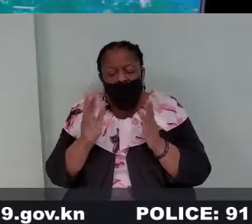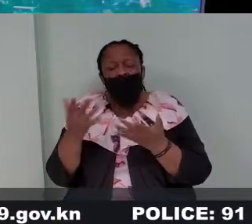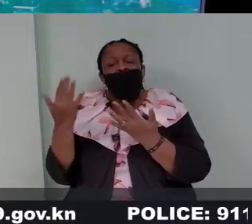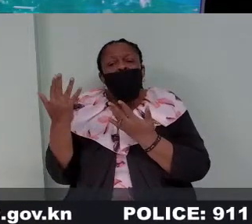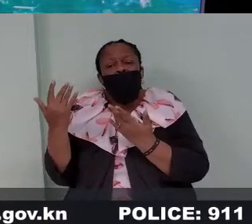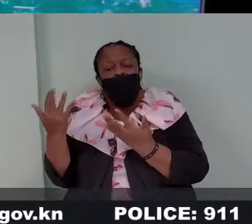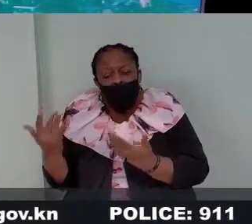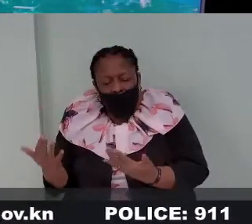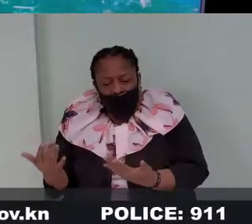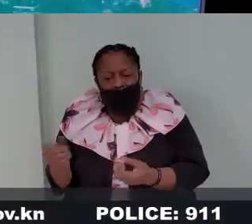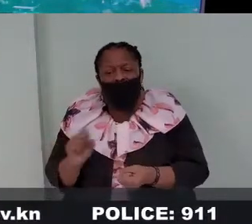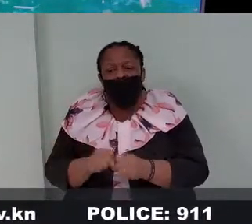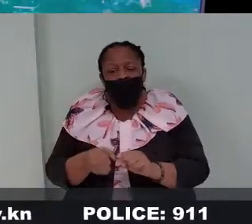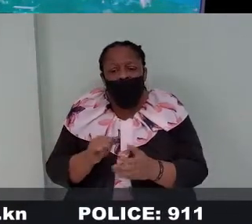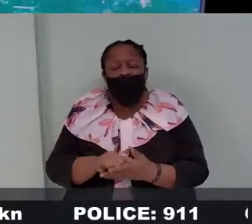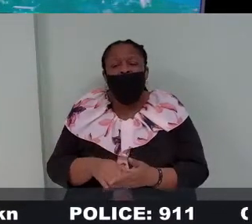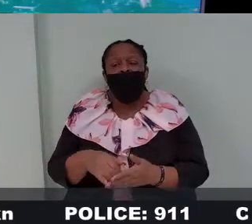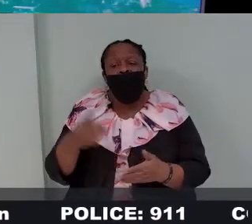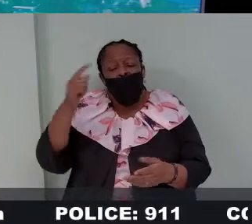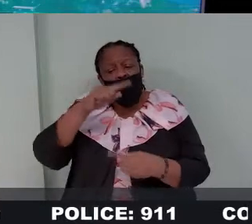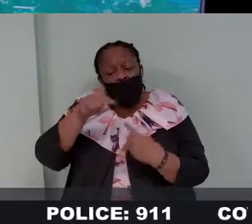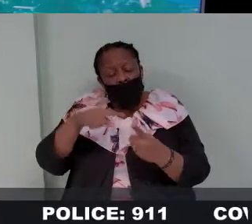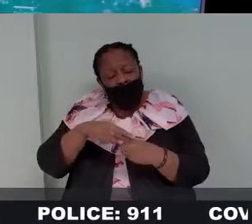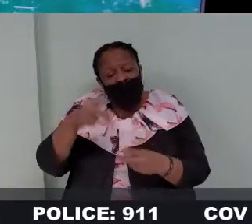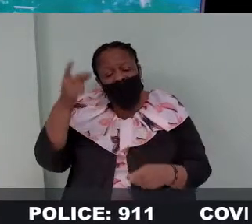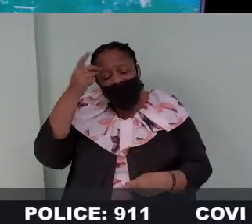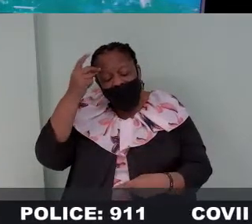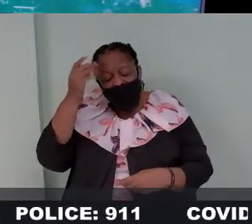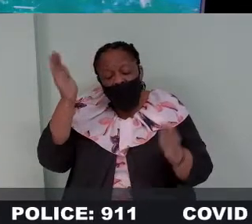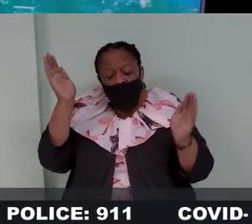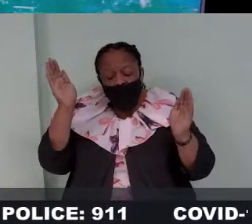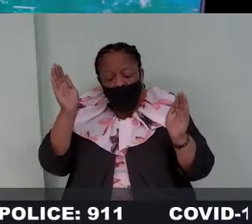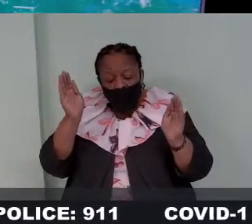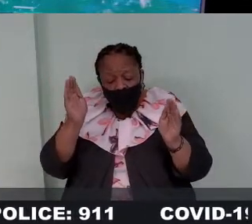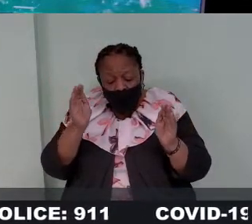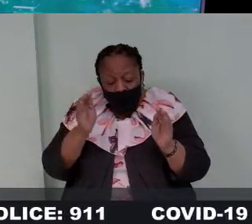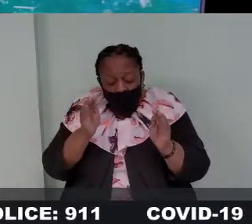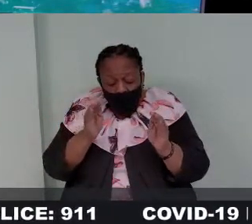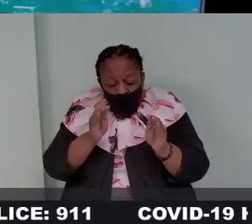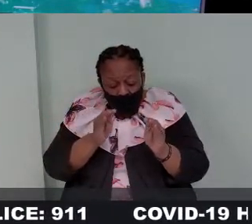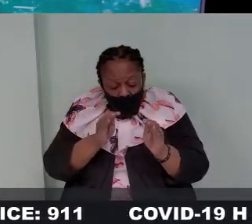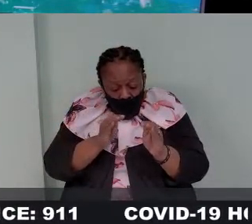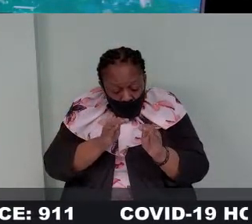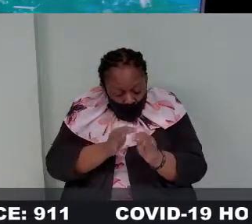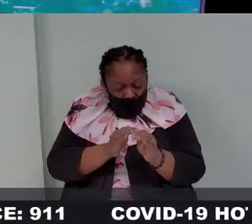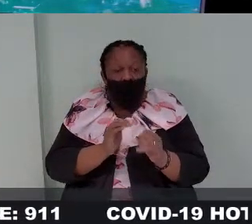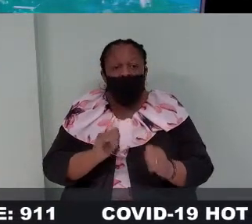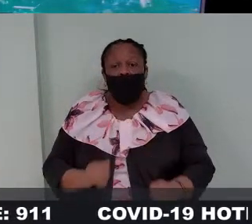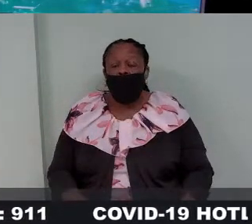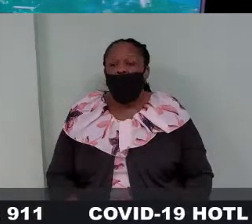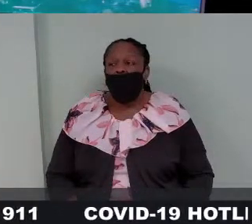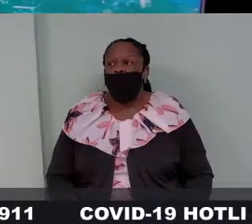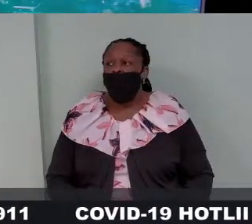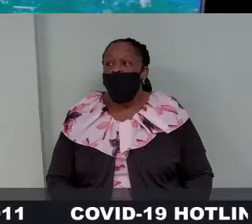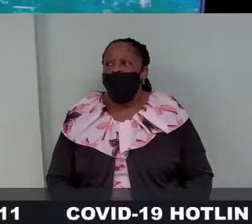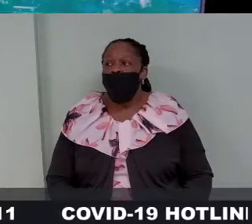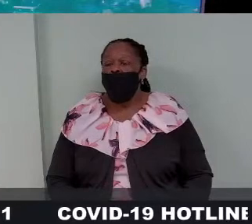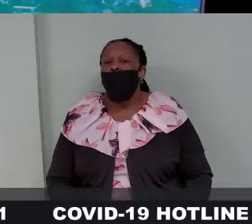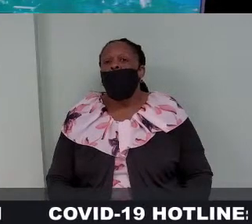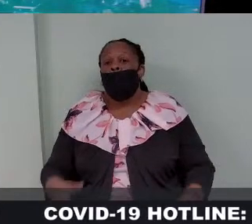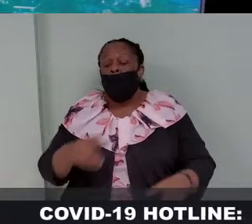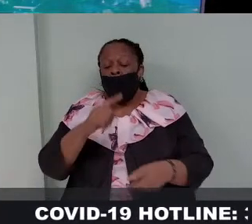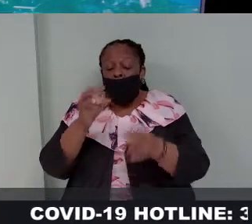that we contain this virus. So even if 1 or 2 or 3 or even 10 persons come here with the virus will stay dead in its